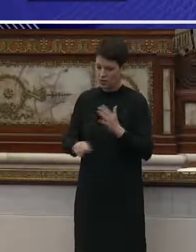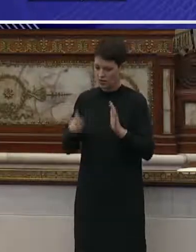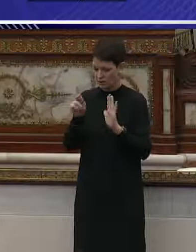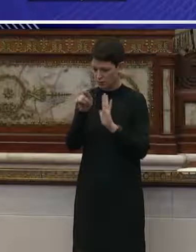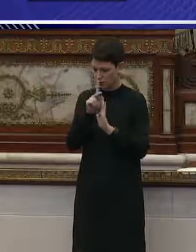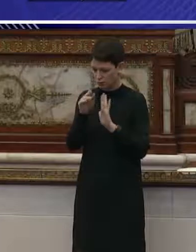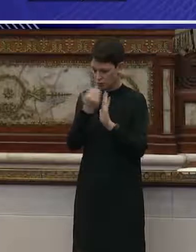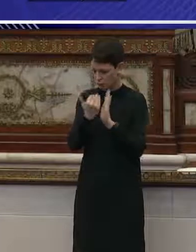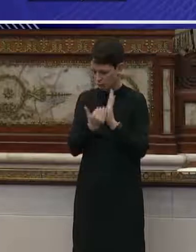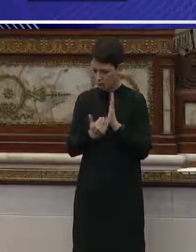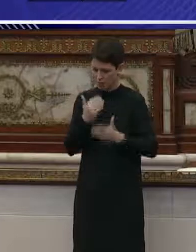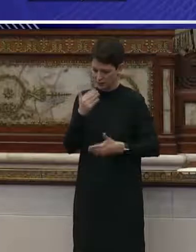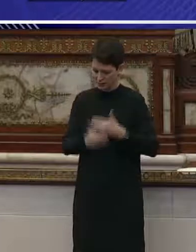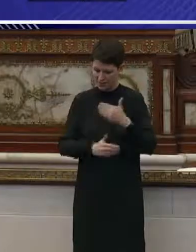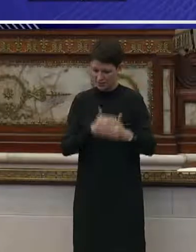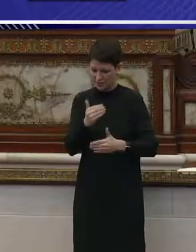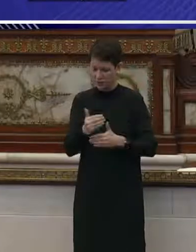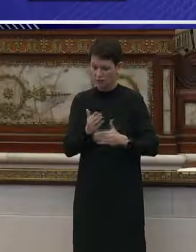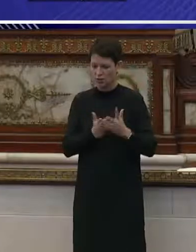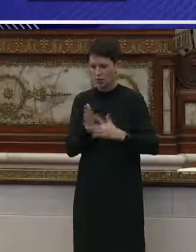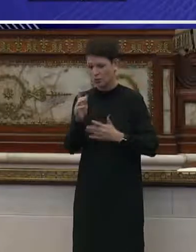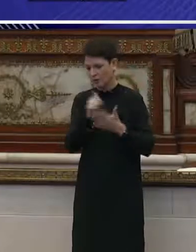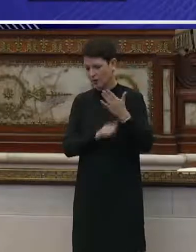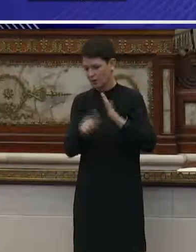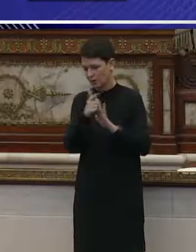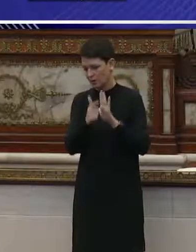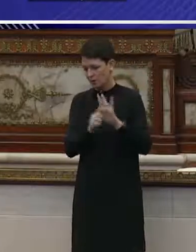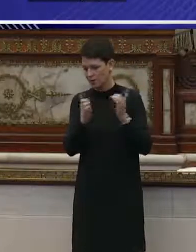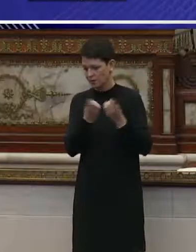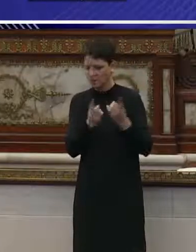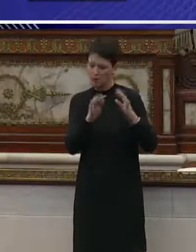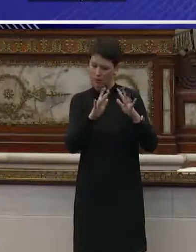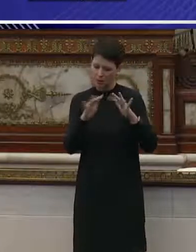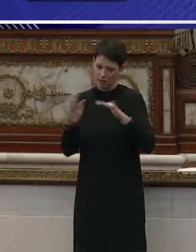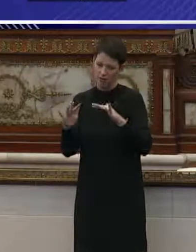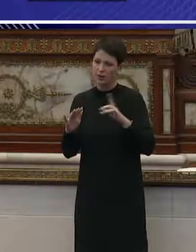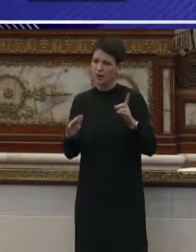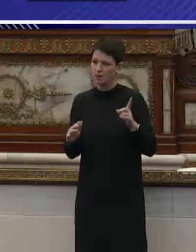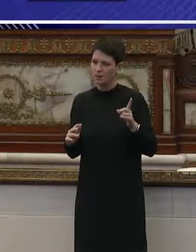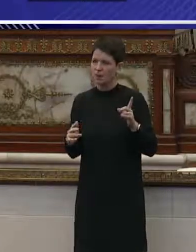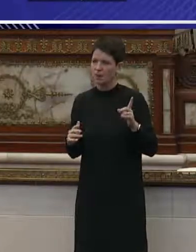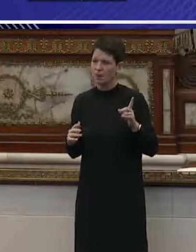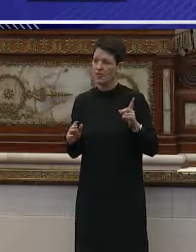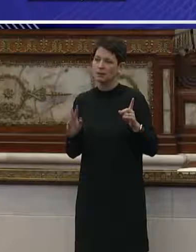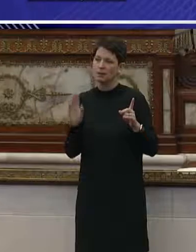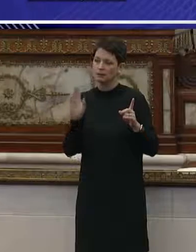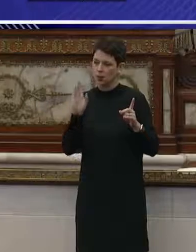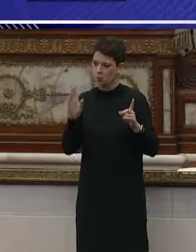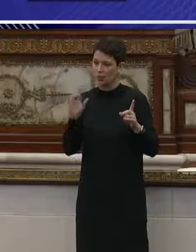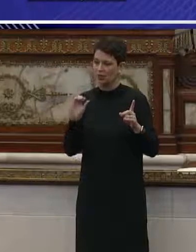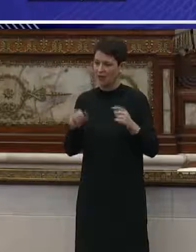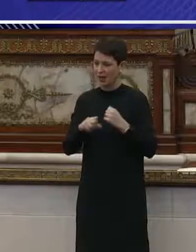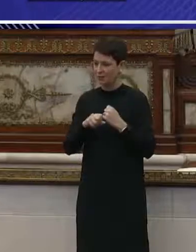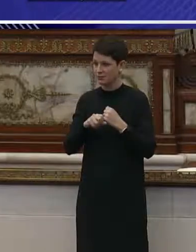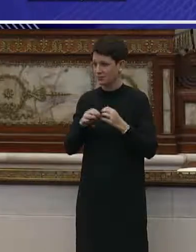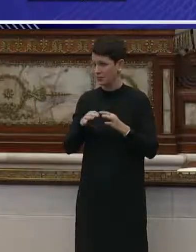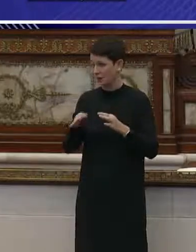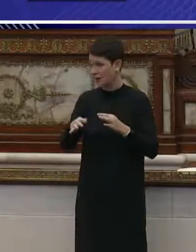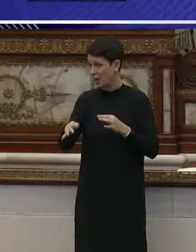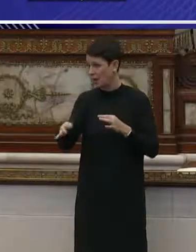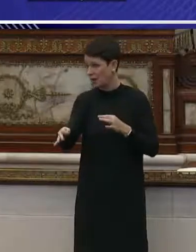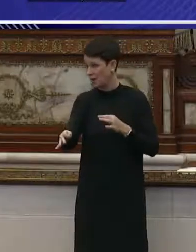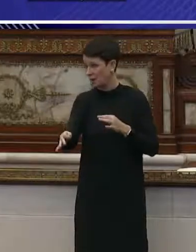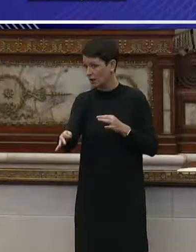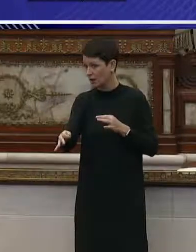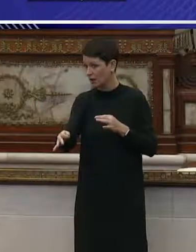and procedures and running it by law. Again, will that delay